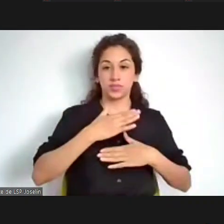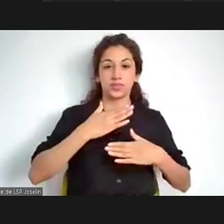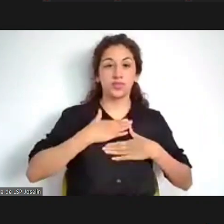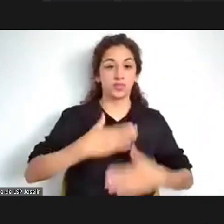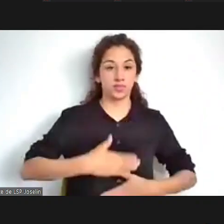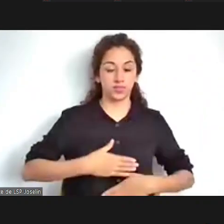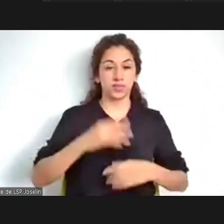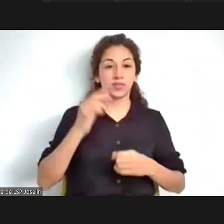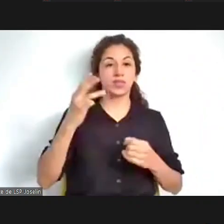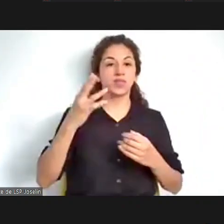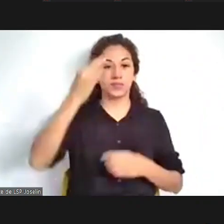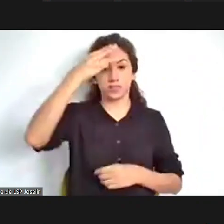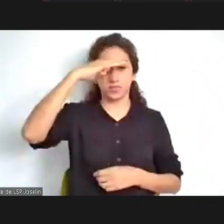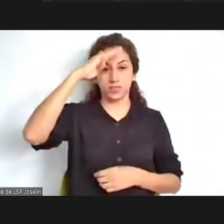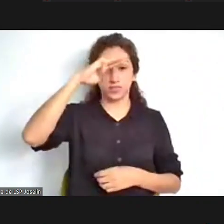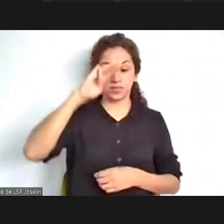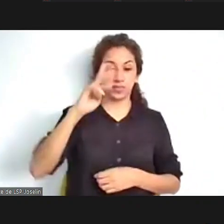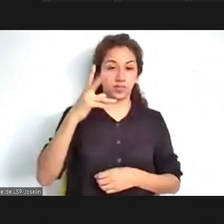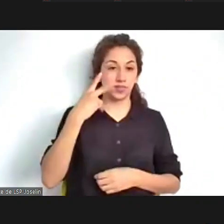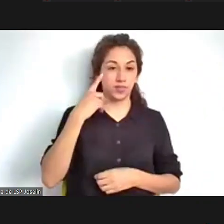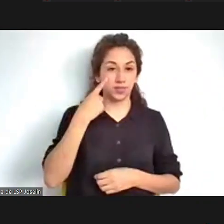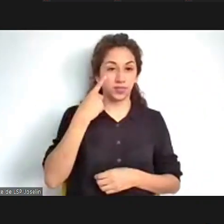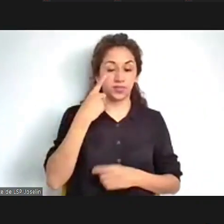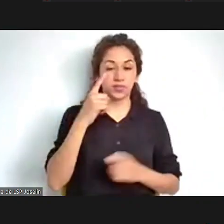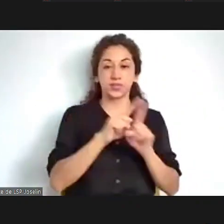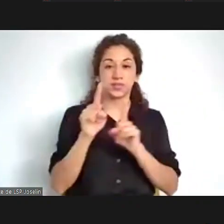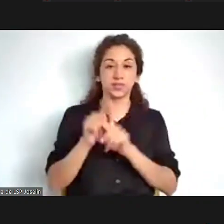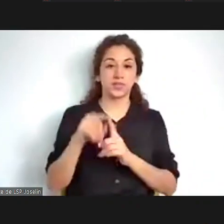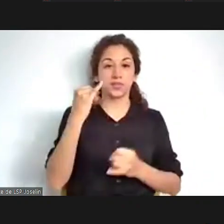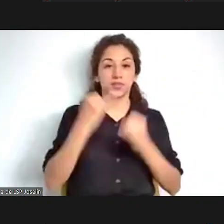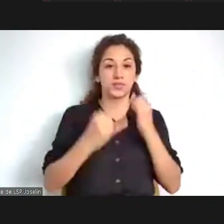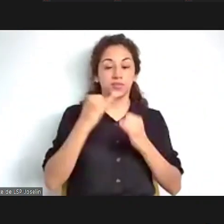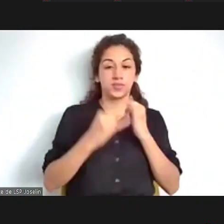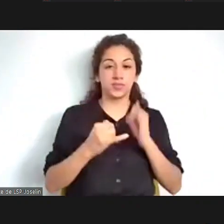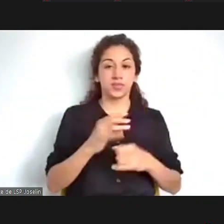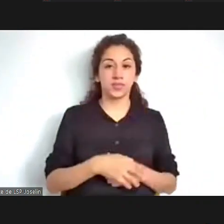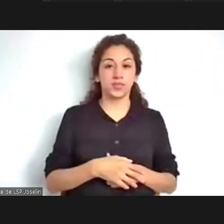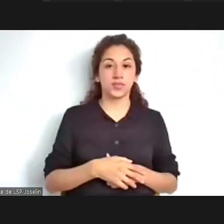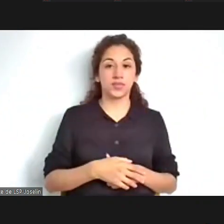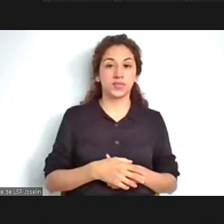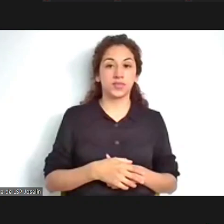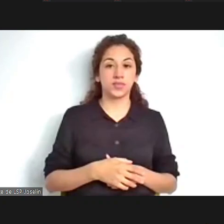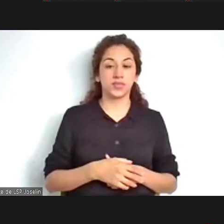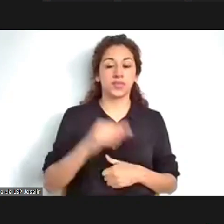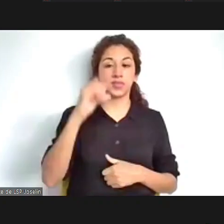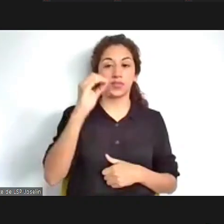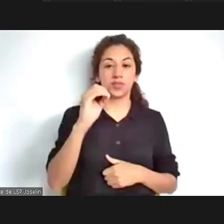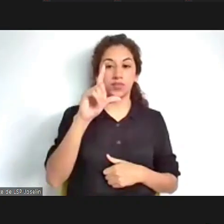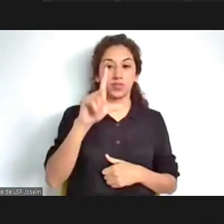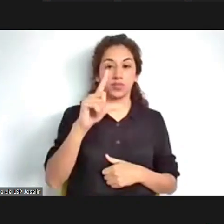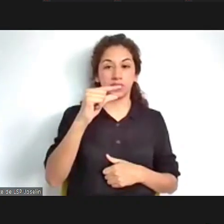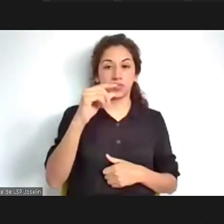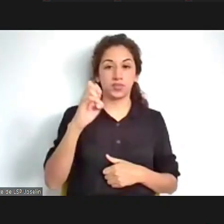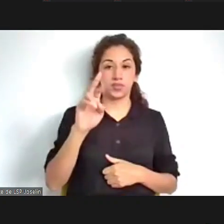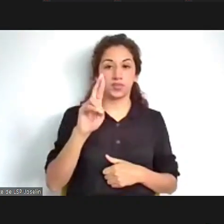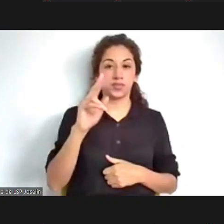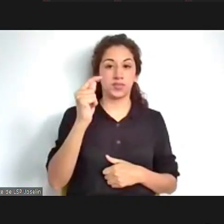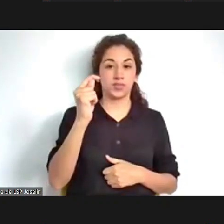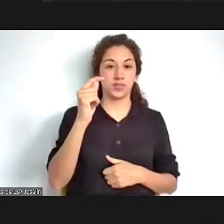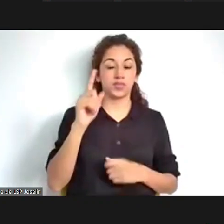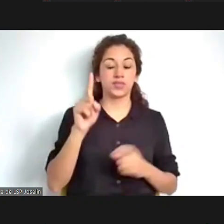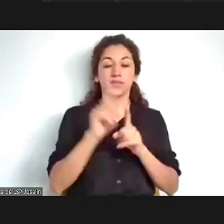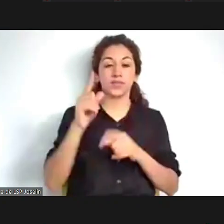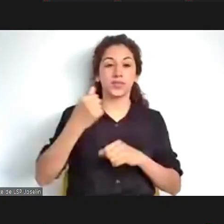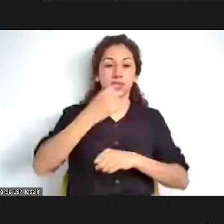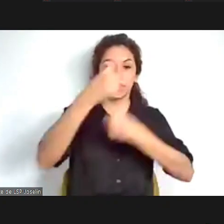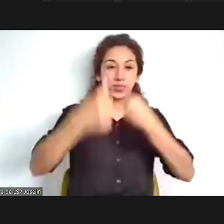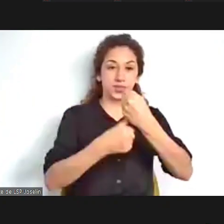rights and companies in a monterey university of monterrey in mexico and also mr olgar dreiseitel who is the